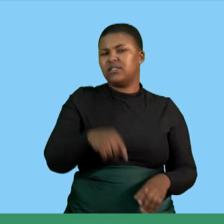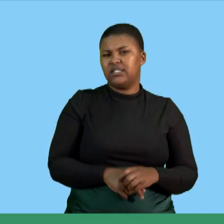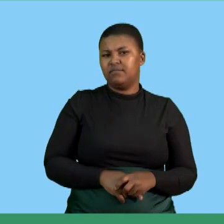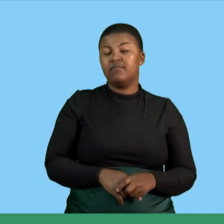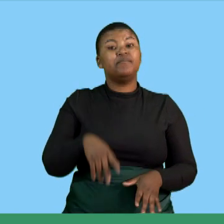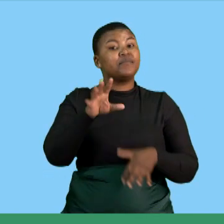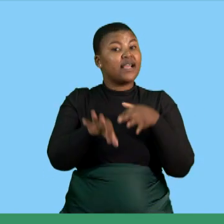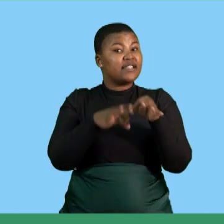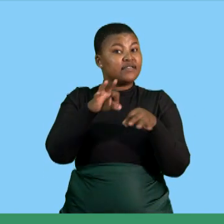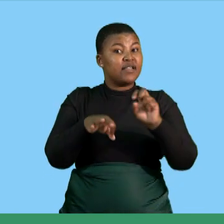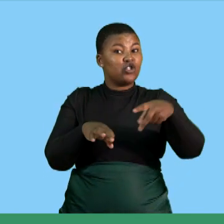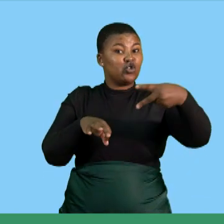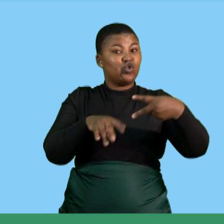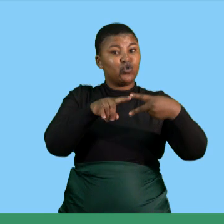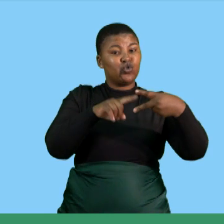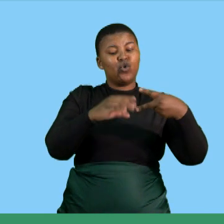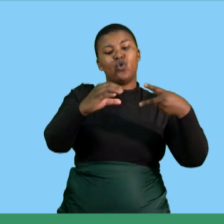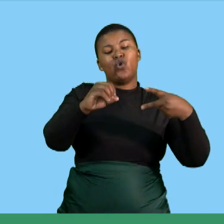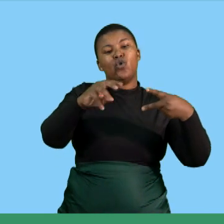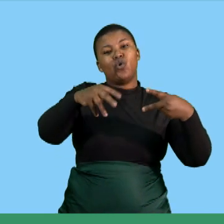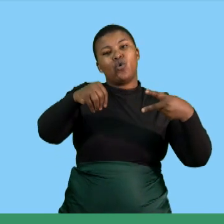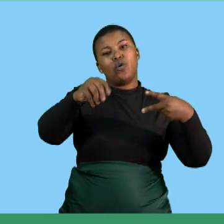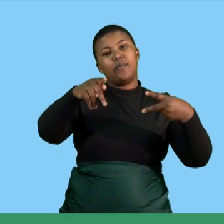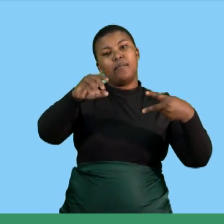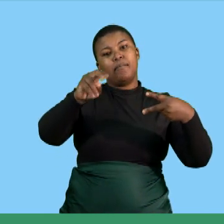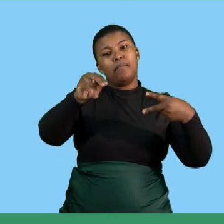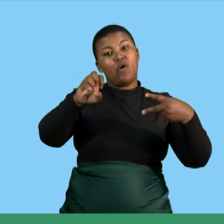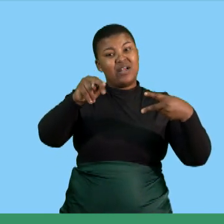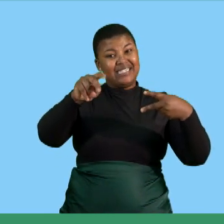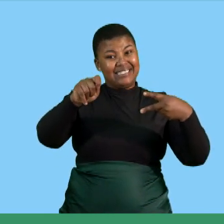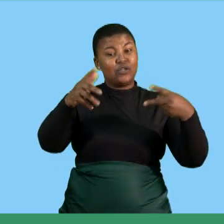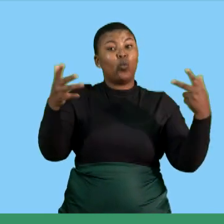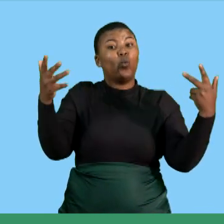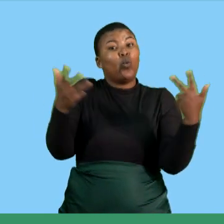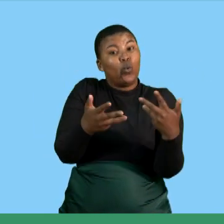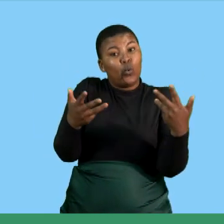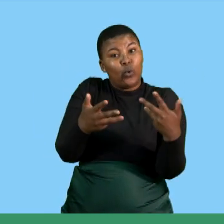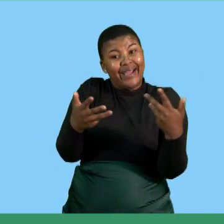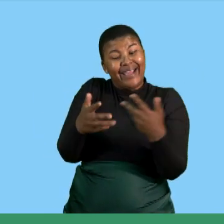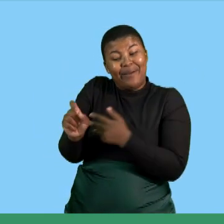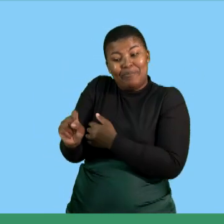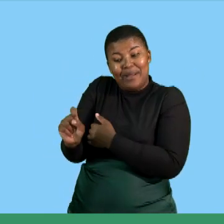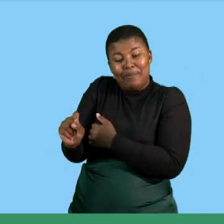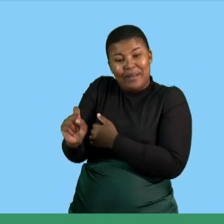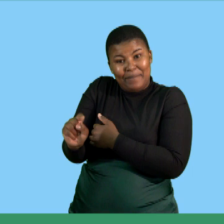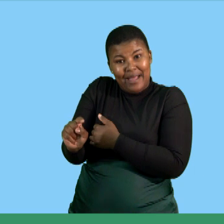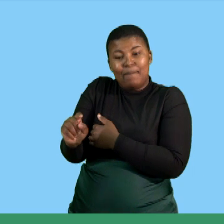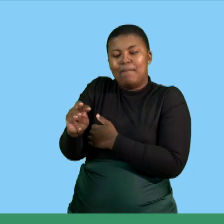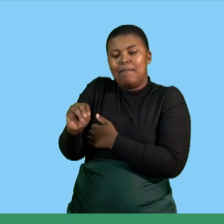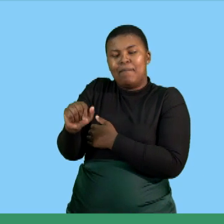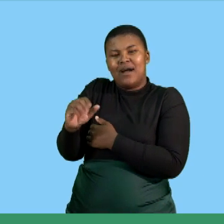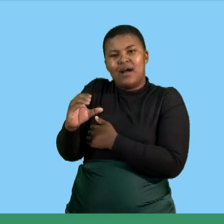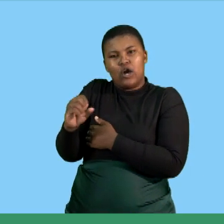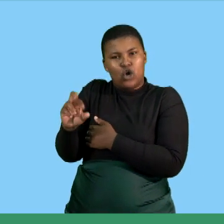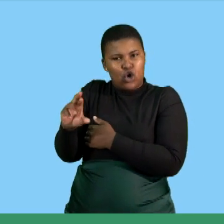question, discuss the two components. There's a first thing, the two components. So what must we do? We